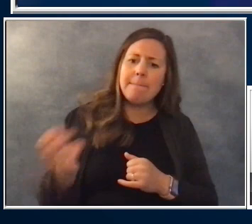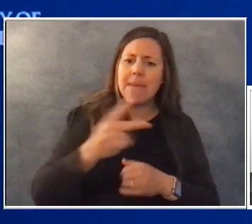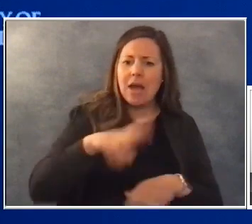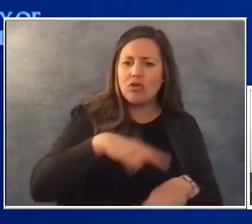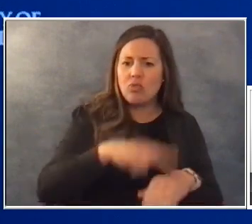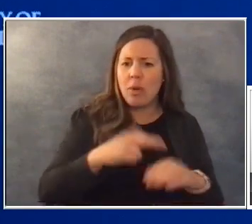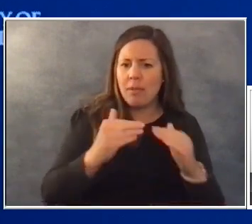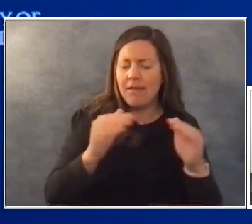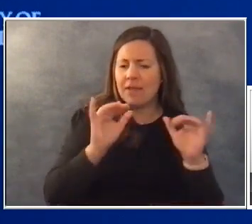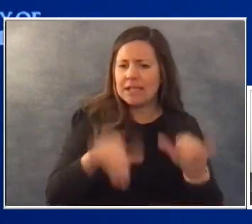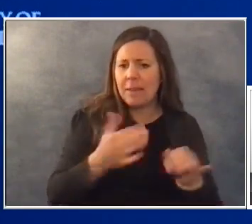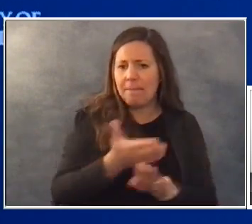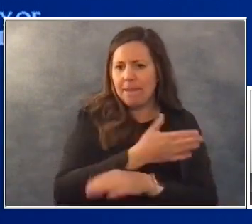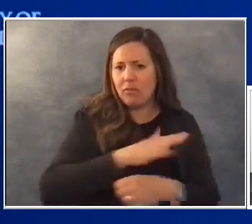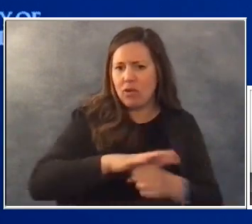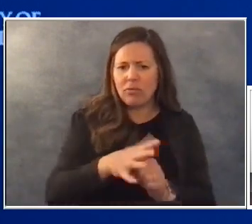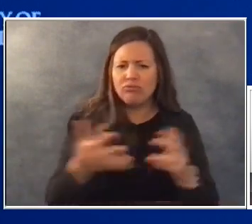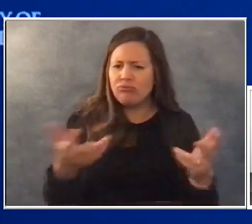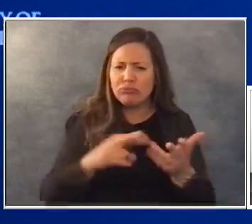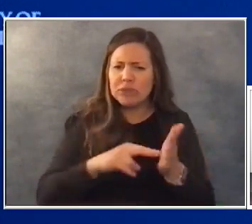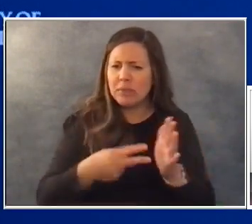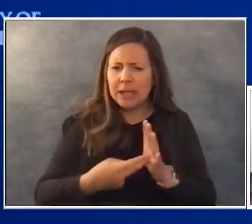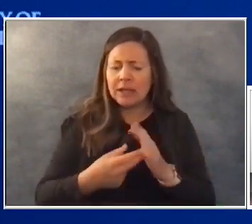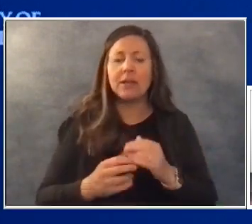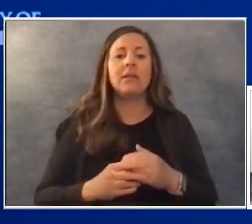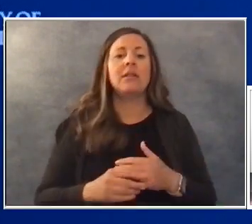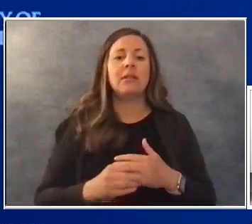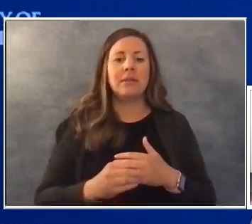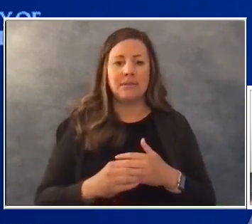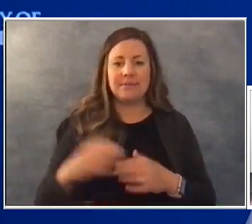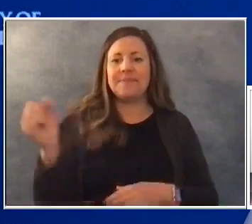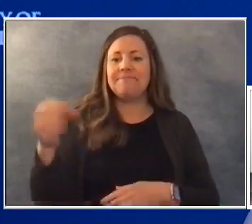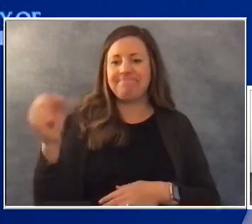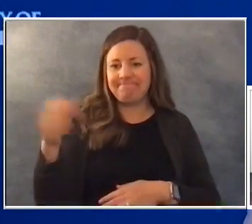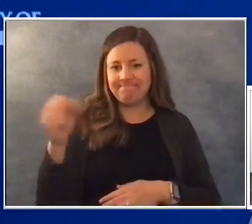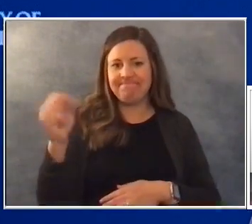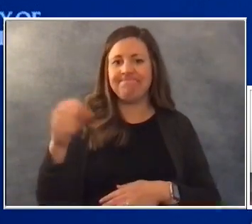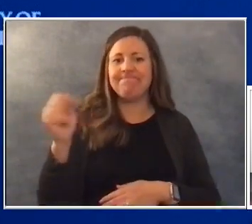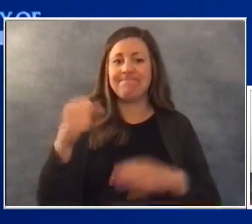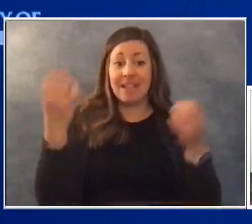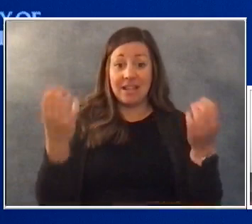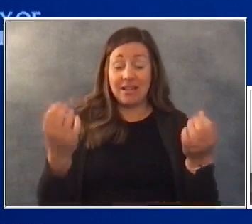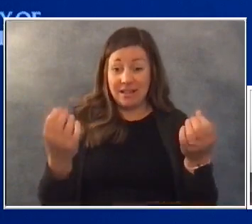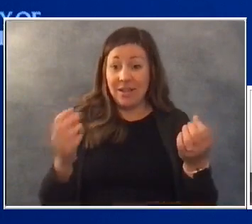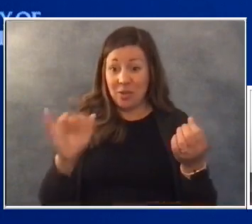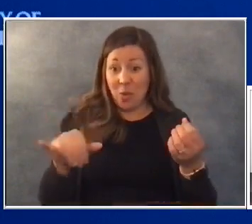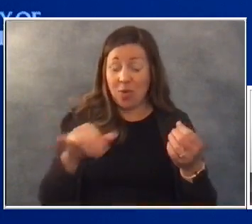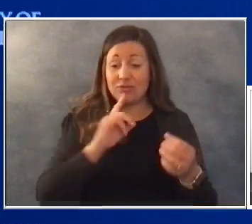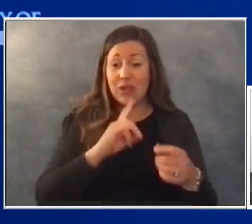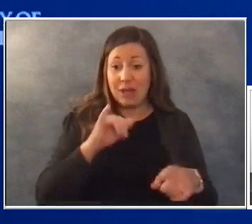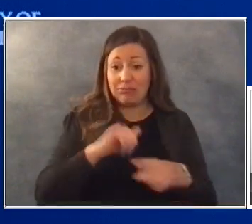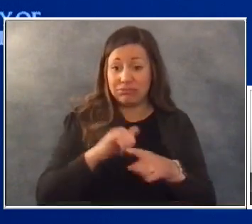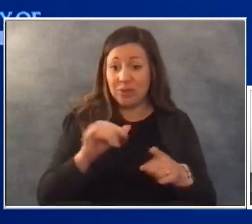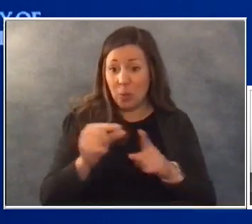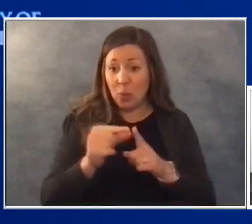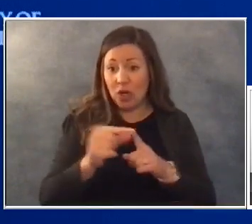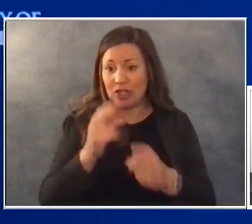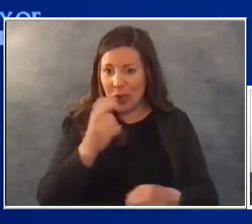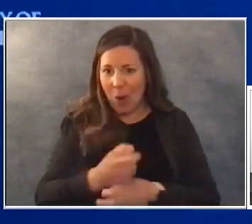Yeah. Those multi-syllable words certainly are harder in the morning. Tuberculosis. Thank you. TB is what most people